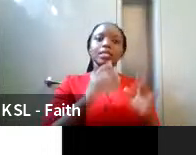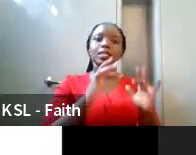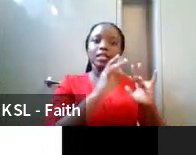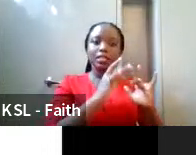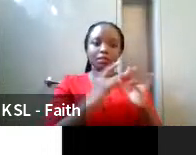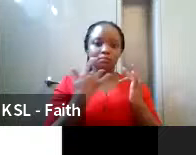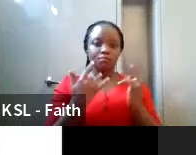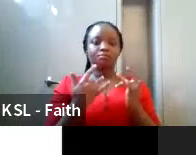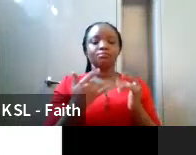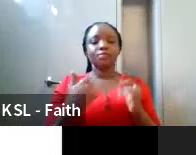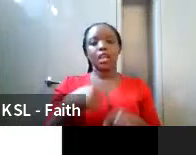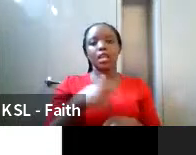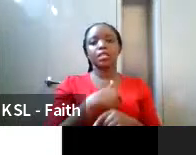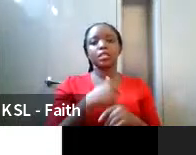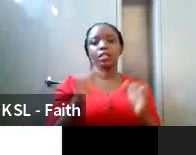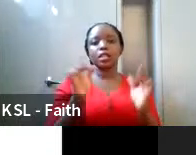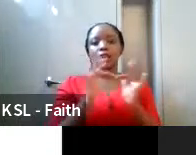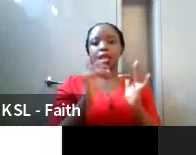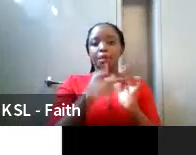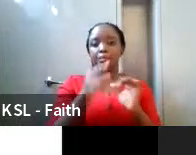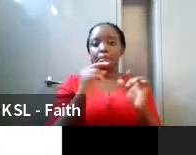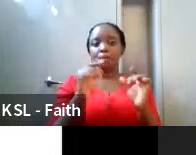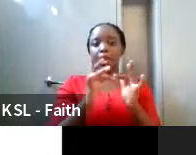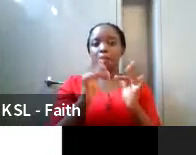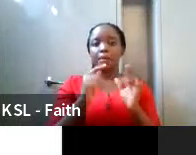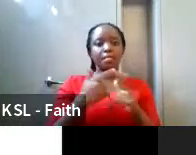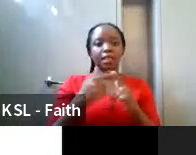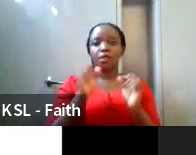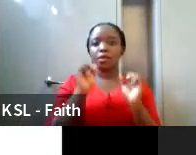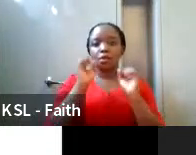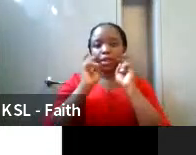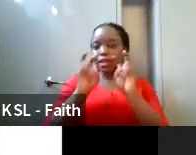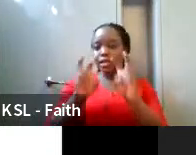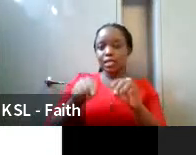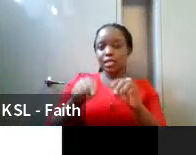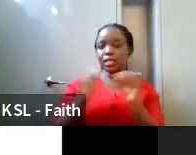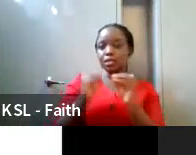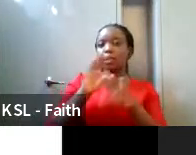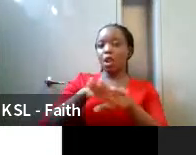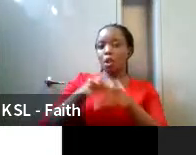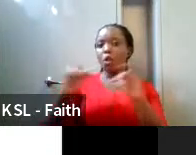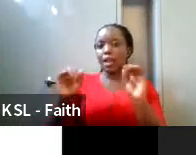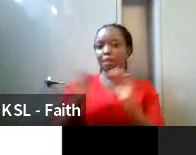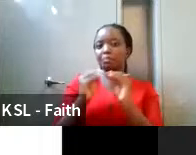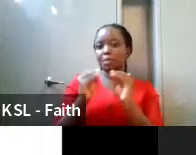that on team support. Otherwise, as you can see, this is an open